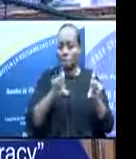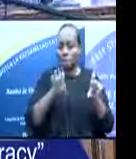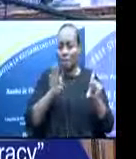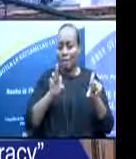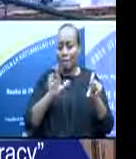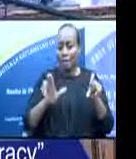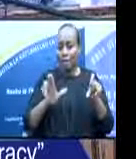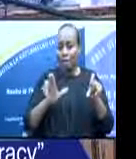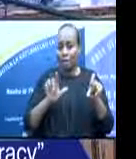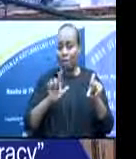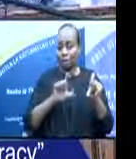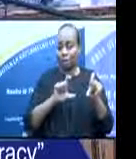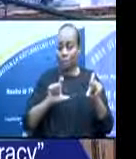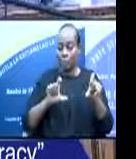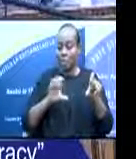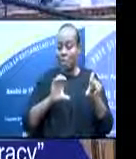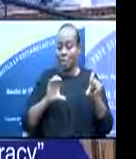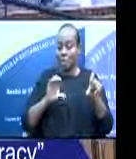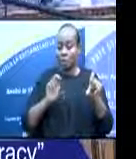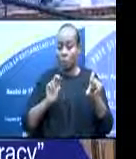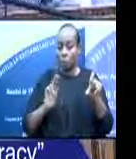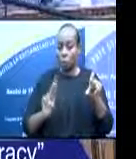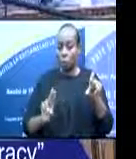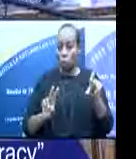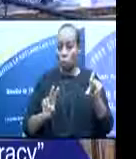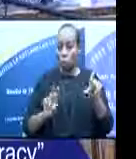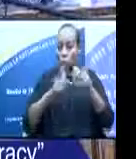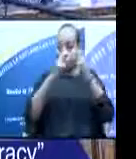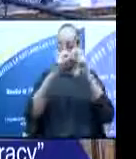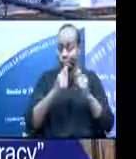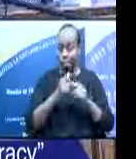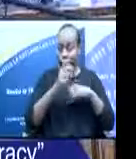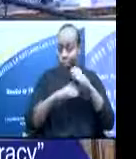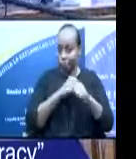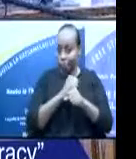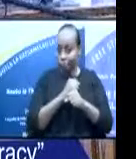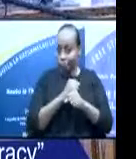subsection 1C2 and Treasury Regulation